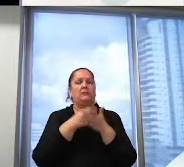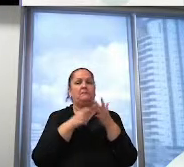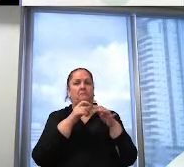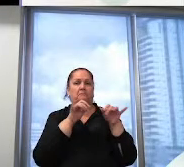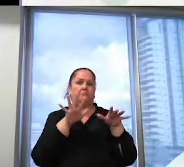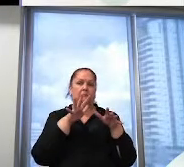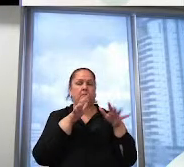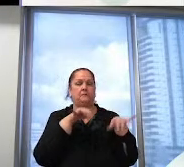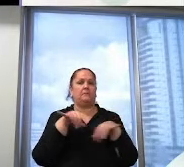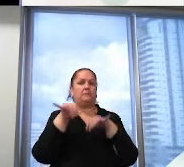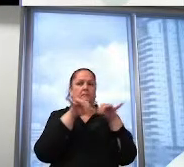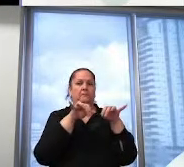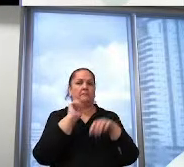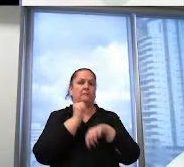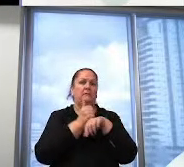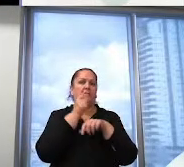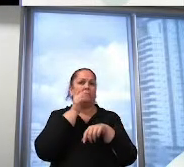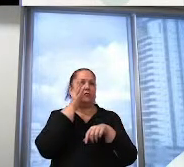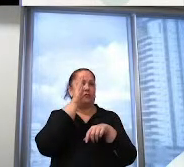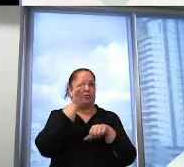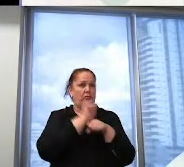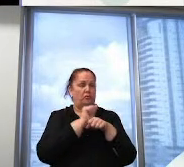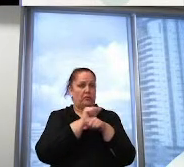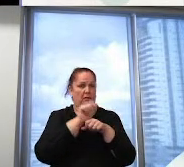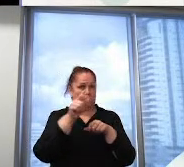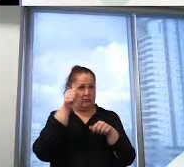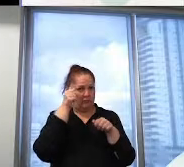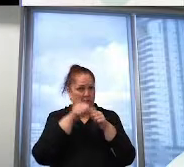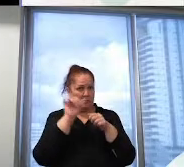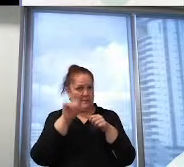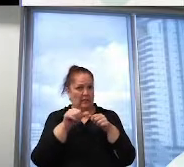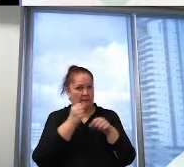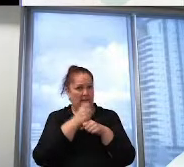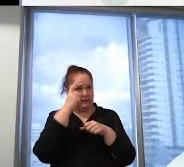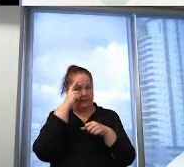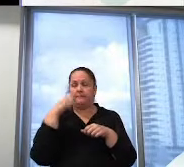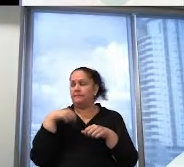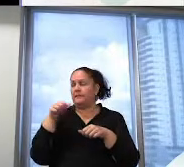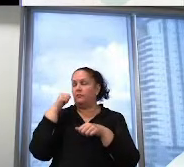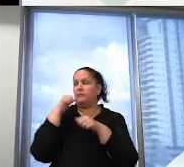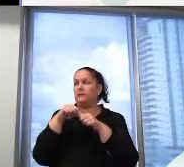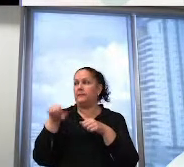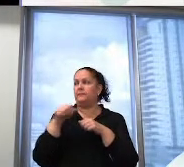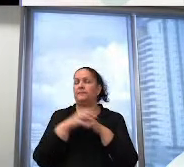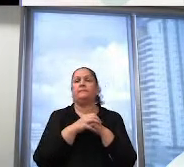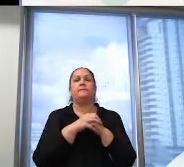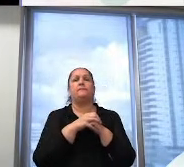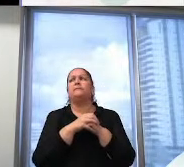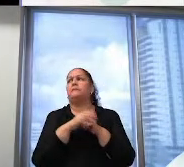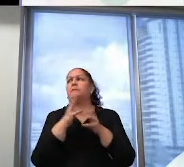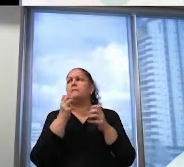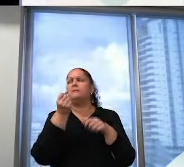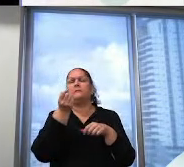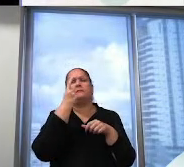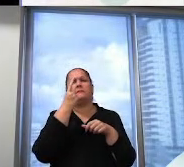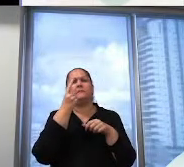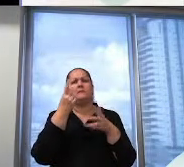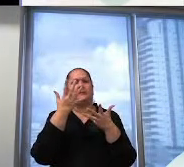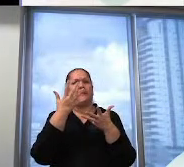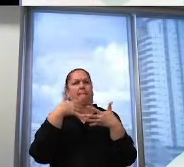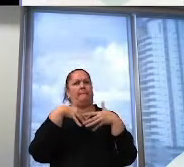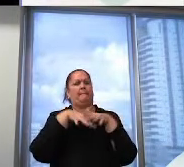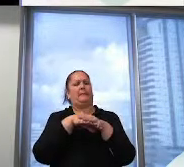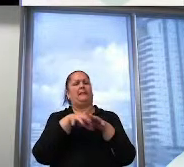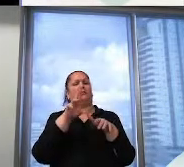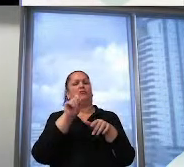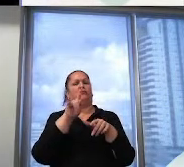somewhat standard cost and plan for future work. Do you recall that? That makes sense? Yes, I do recall that. Yeah, so I want to understand this